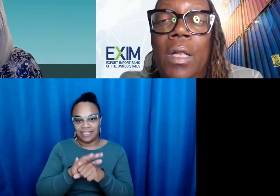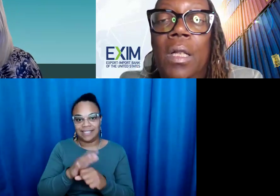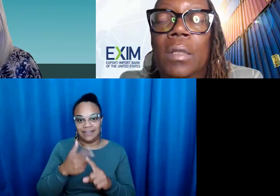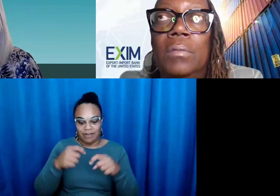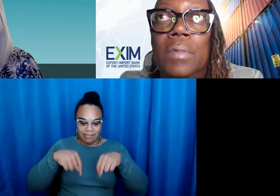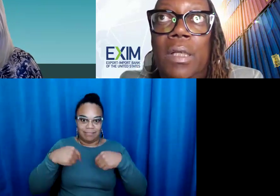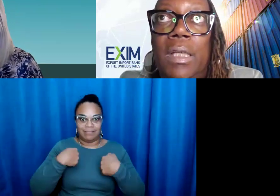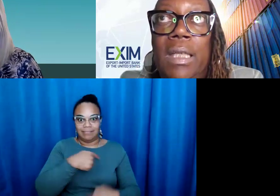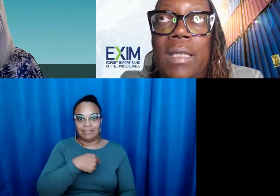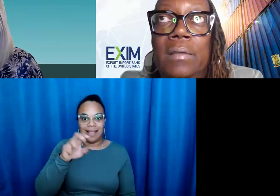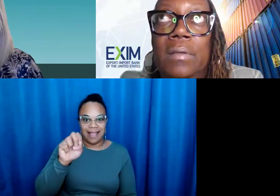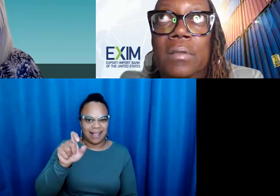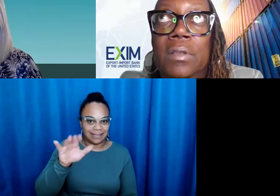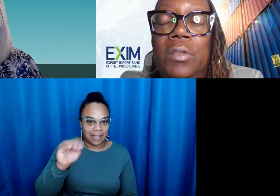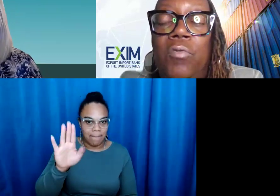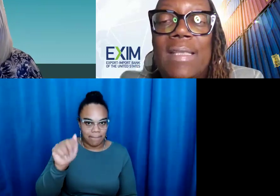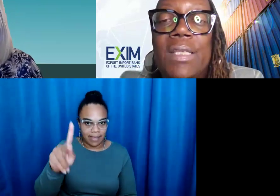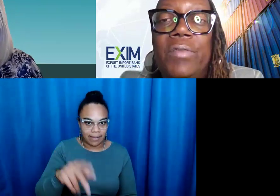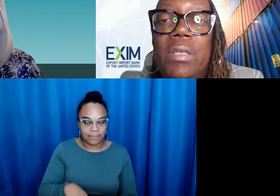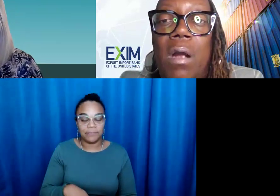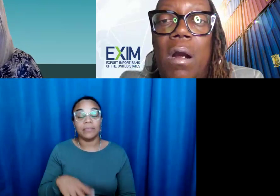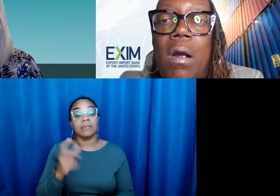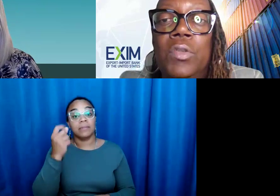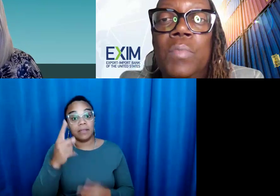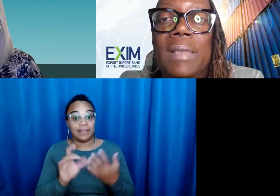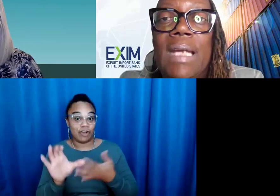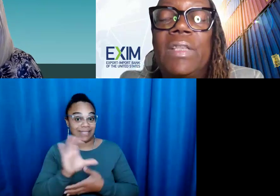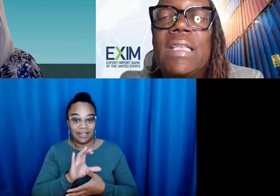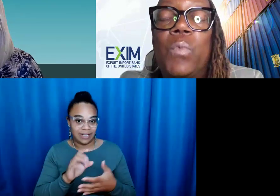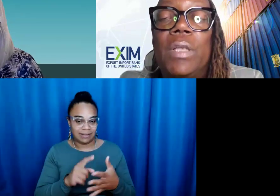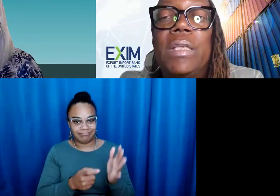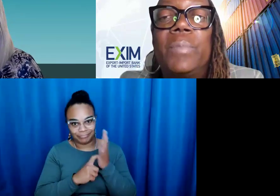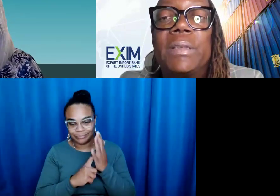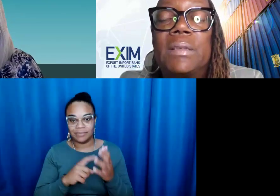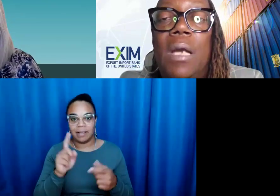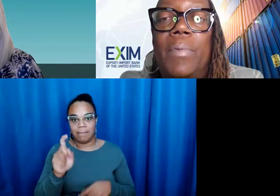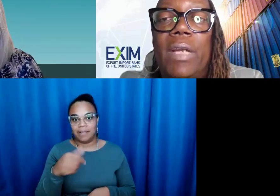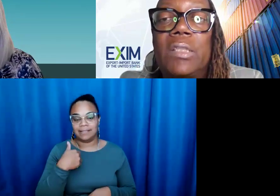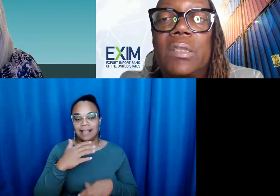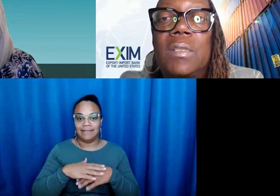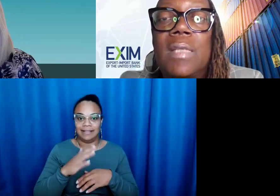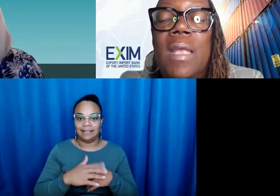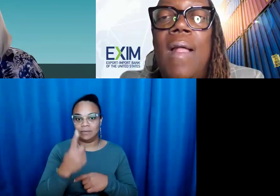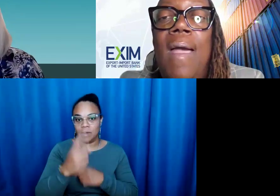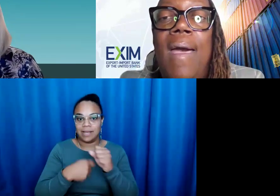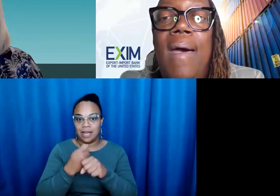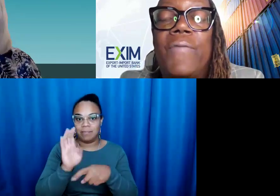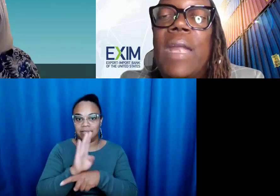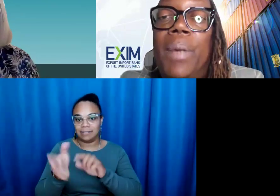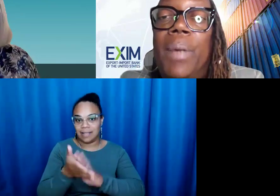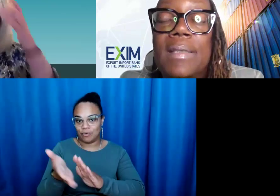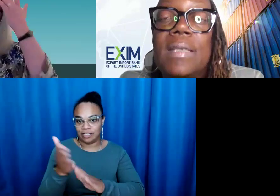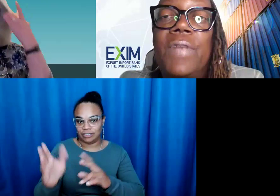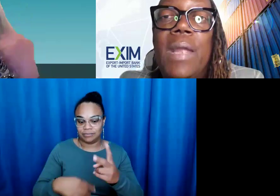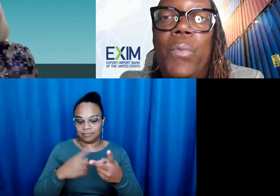Now, again, the criteria are you must have at least 1 year of business operations, have